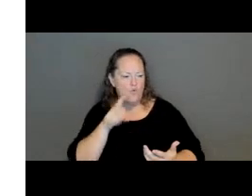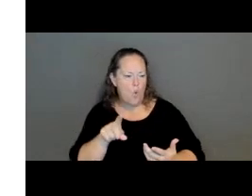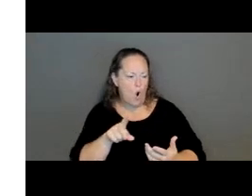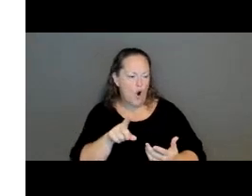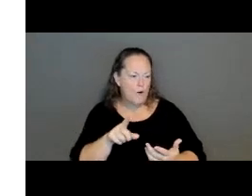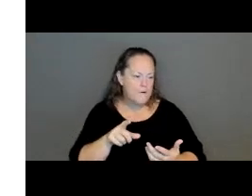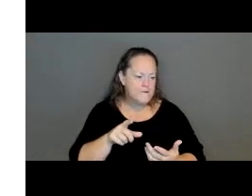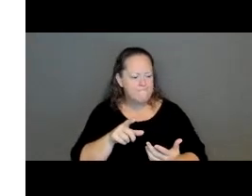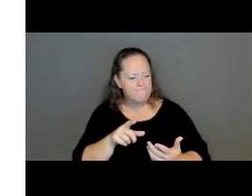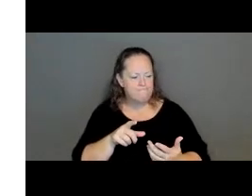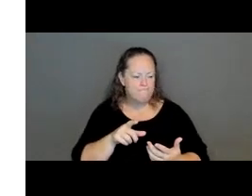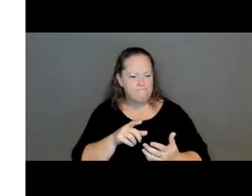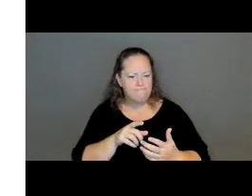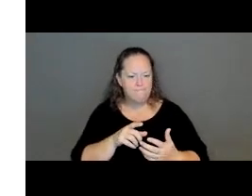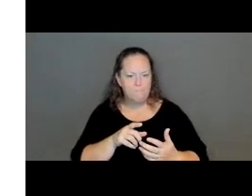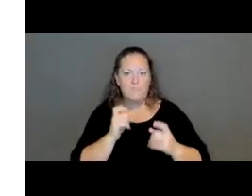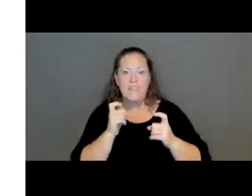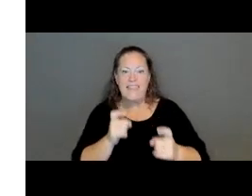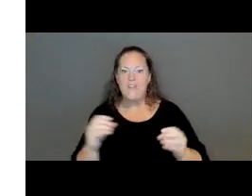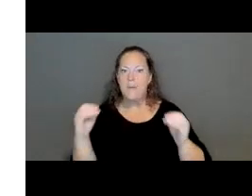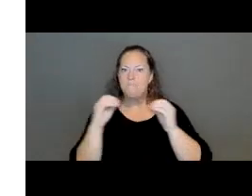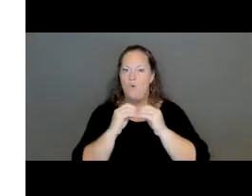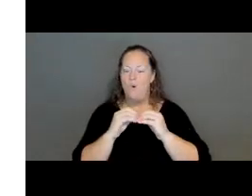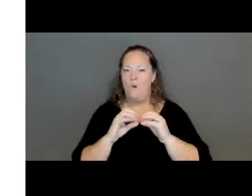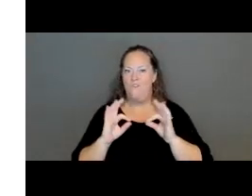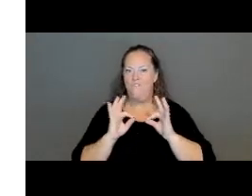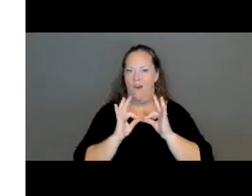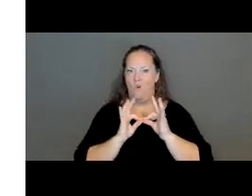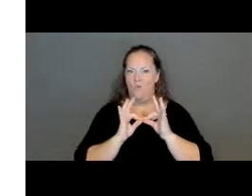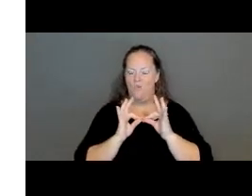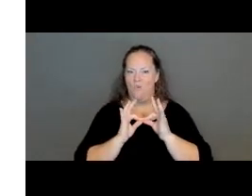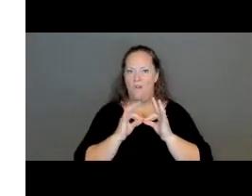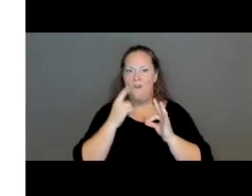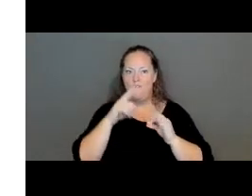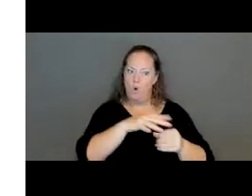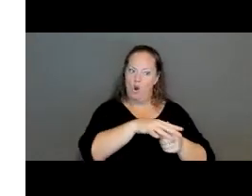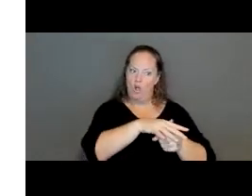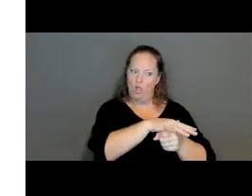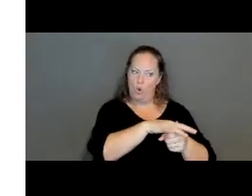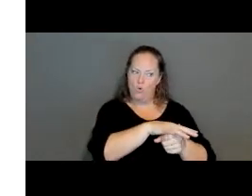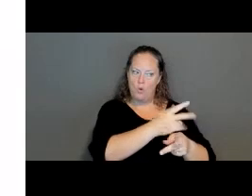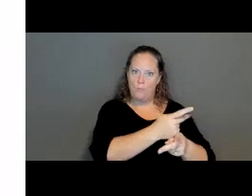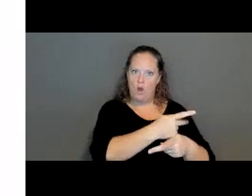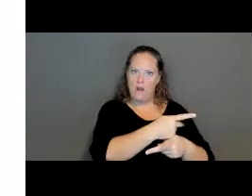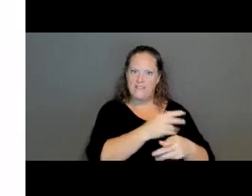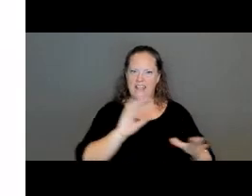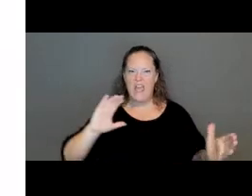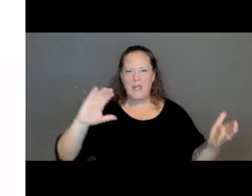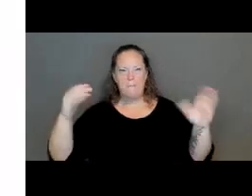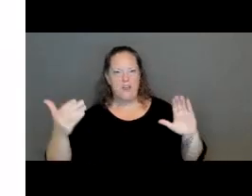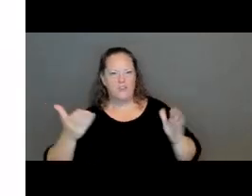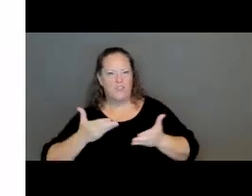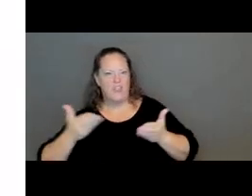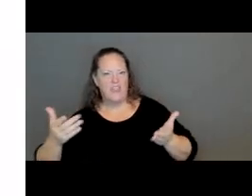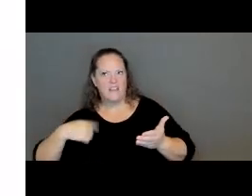giving more value to the local product versus the products that we import.